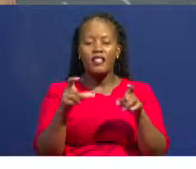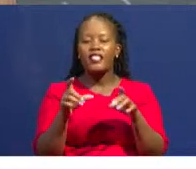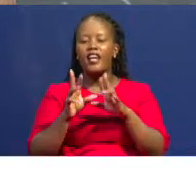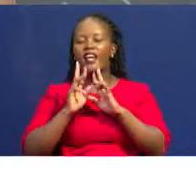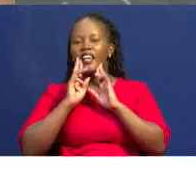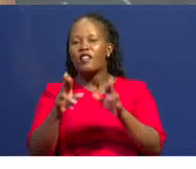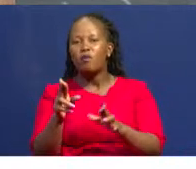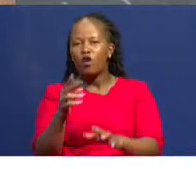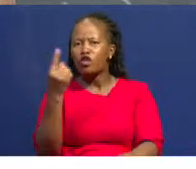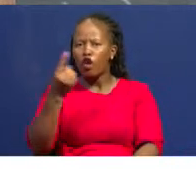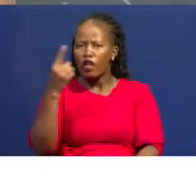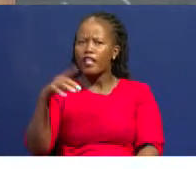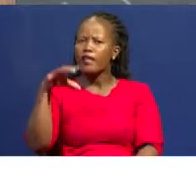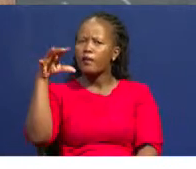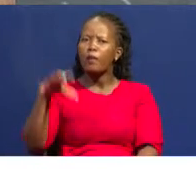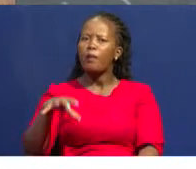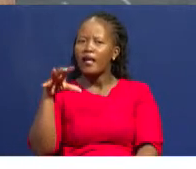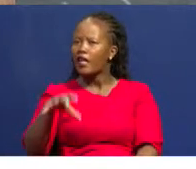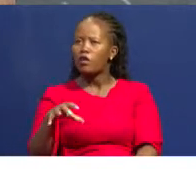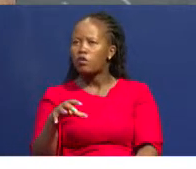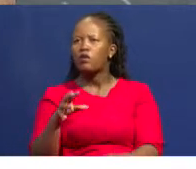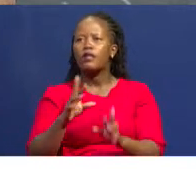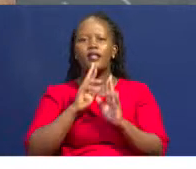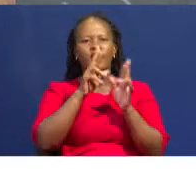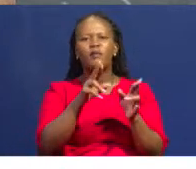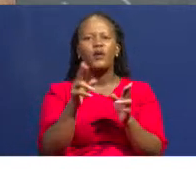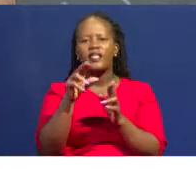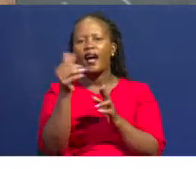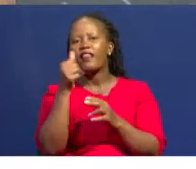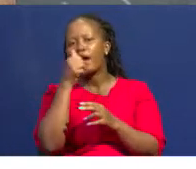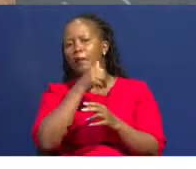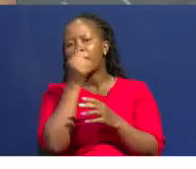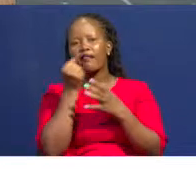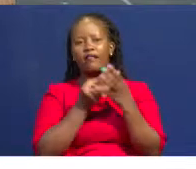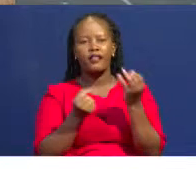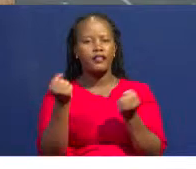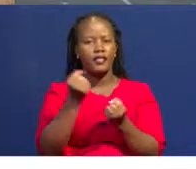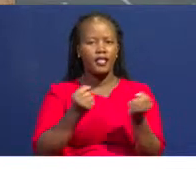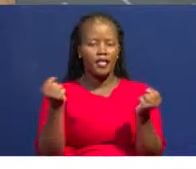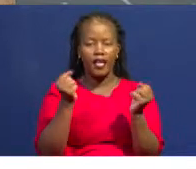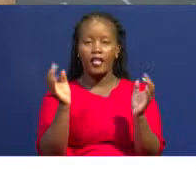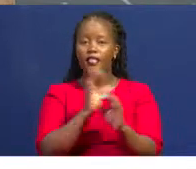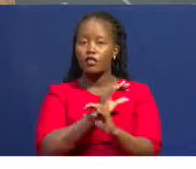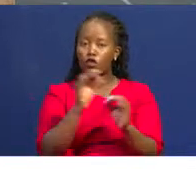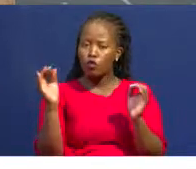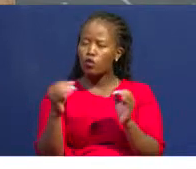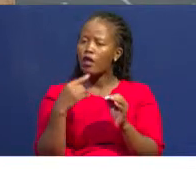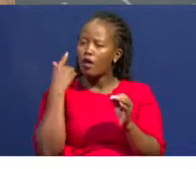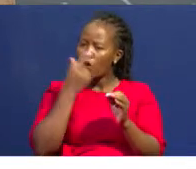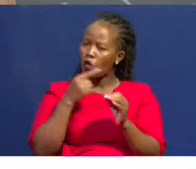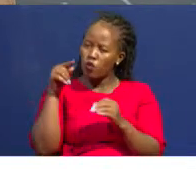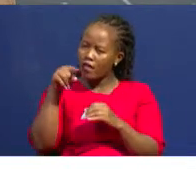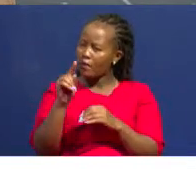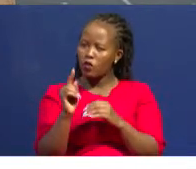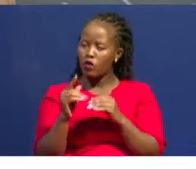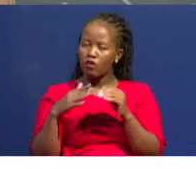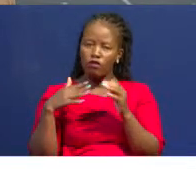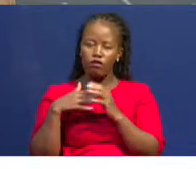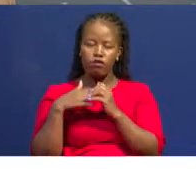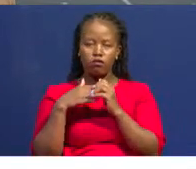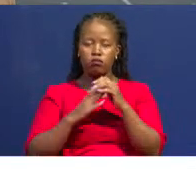report matatus. You don't report these small cars, private cars, who are the cause now, and